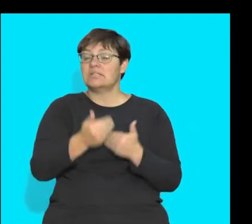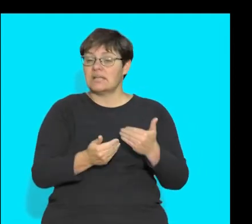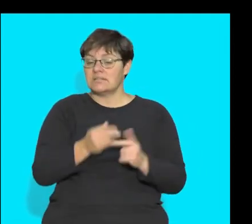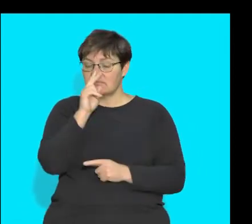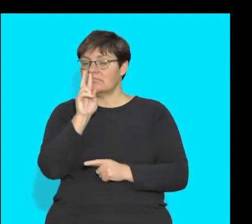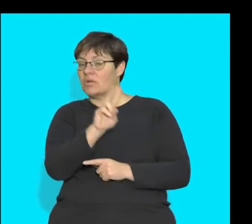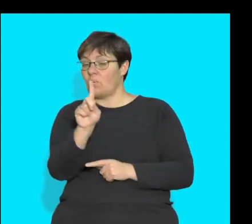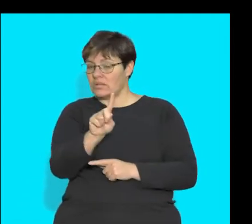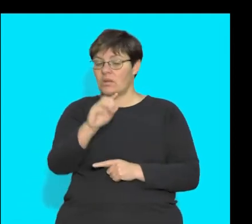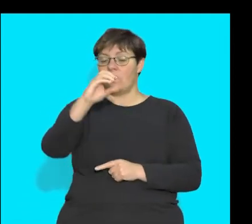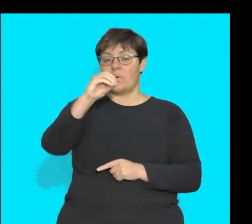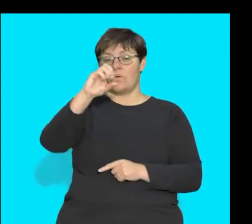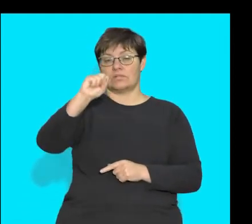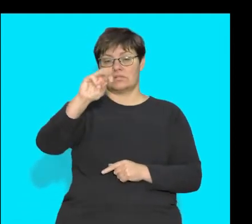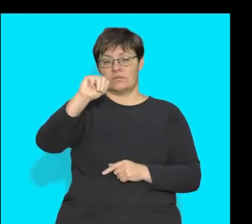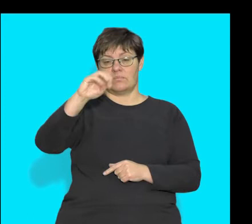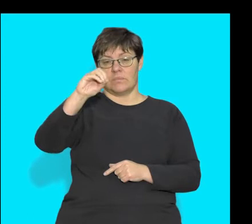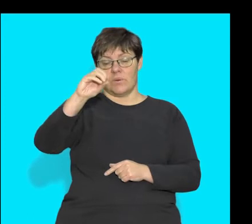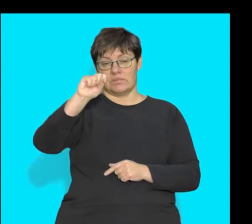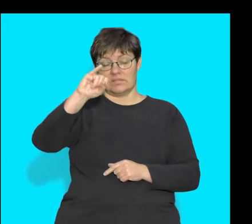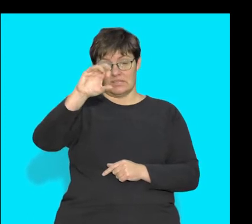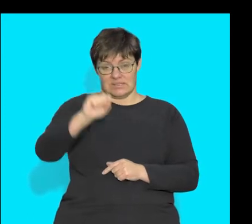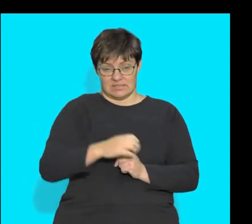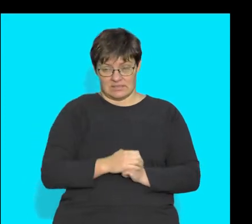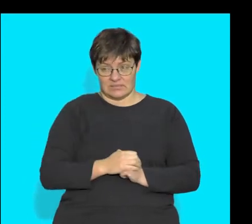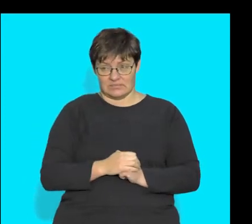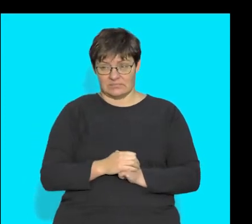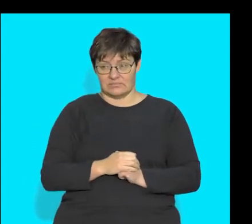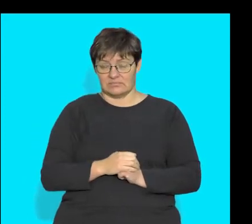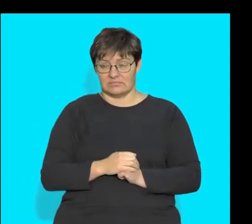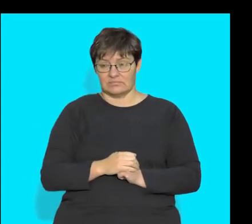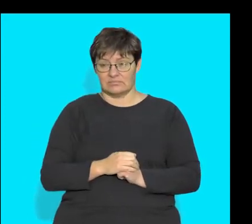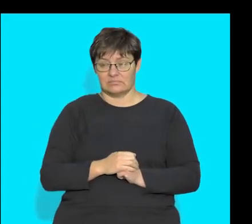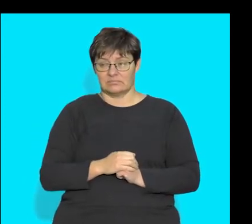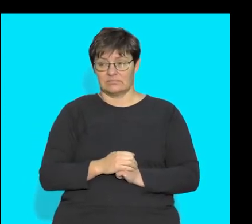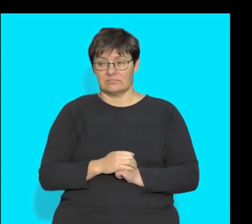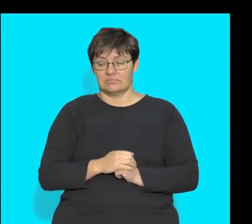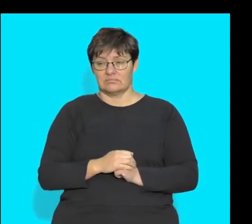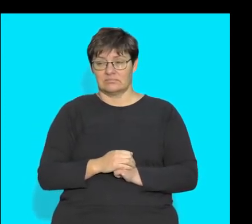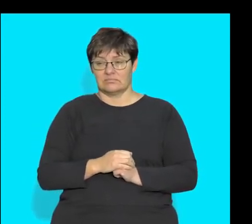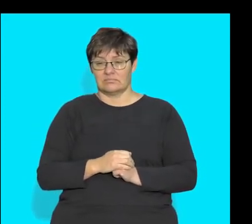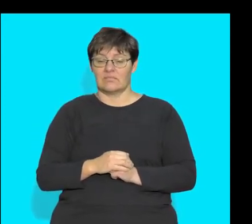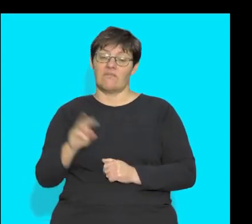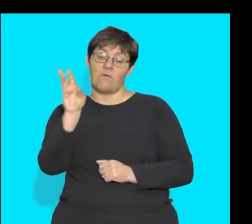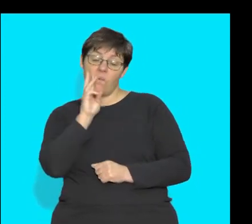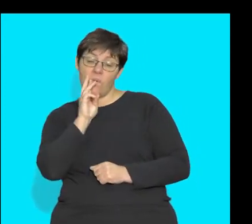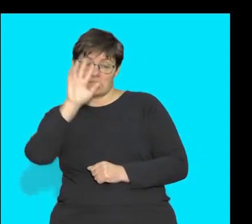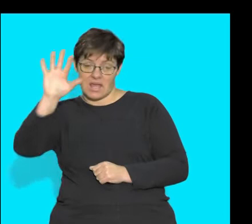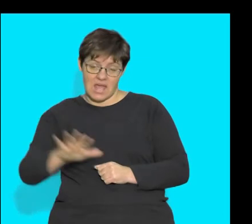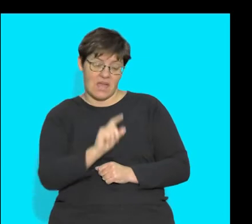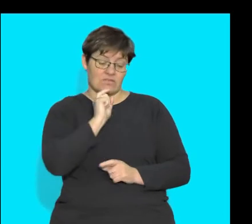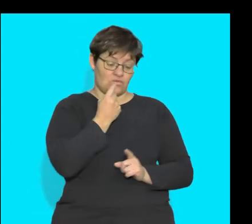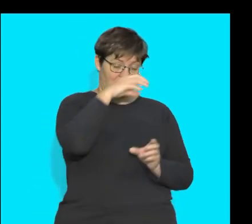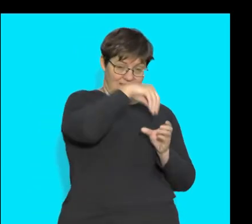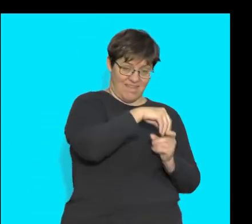to look at was osmosis. Okay, there we go. I had water, I had